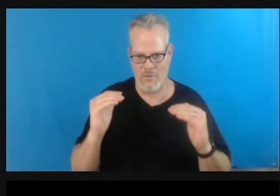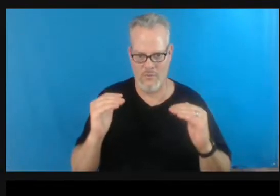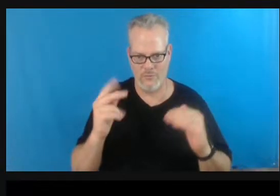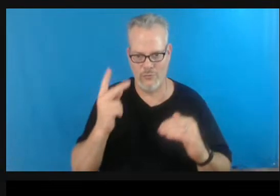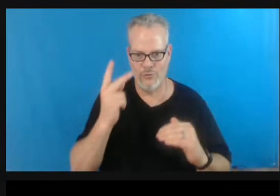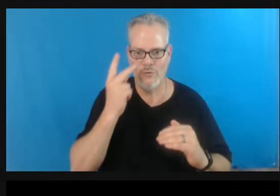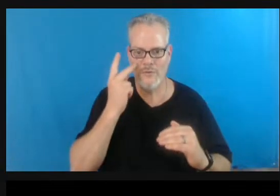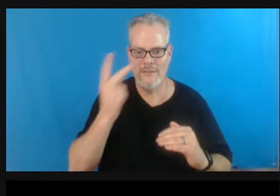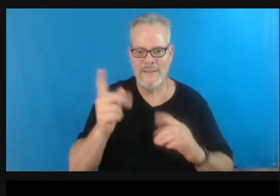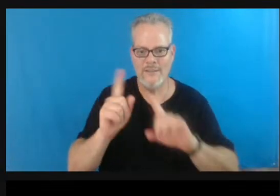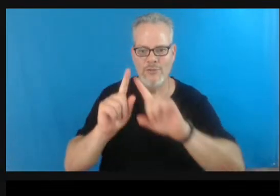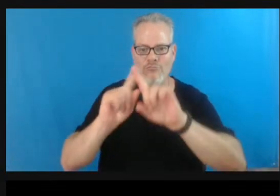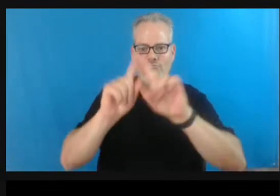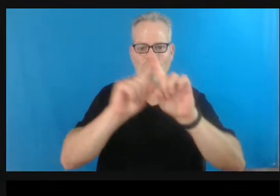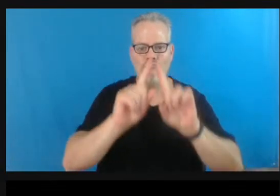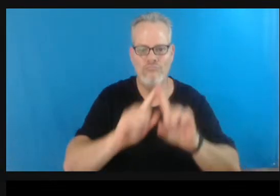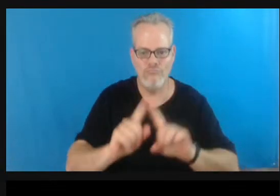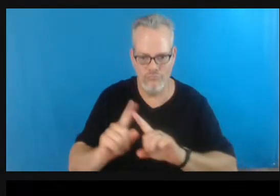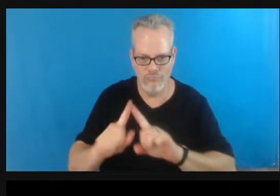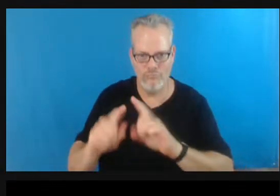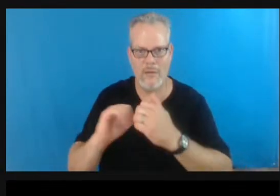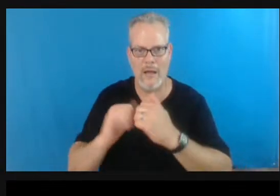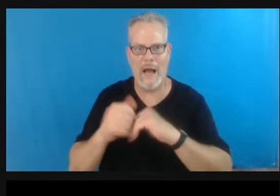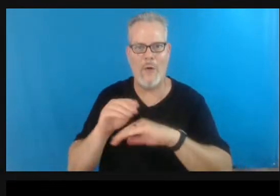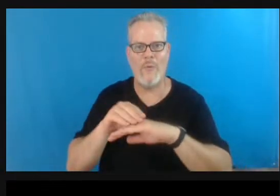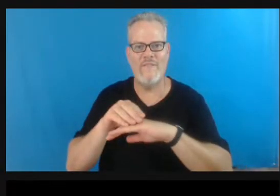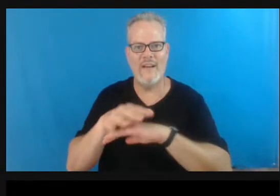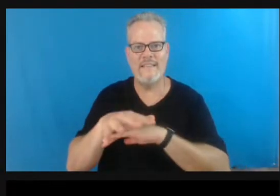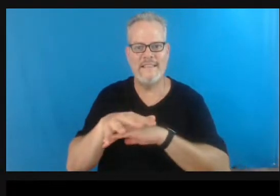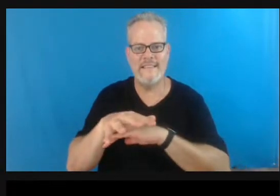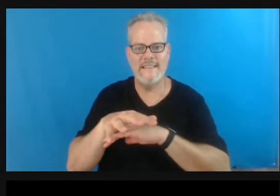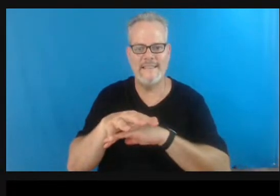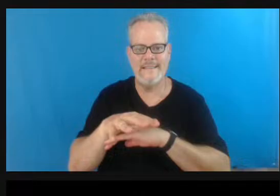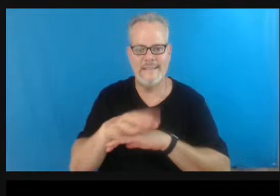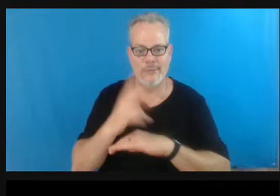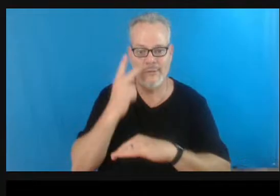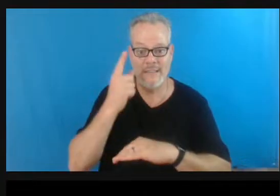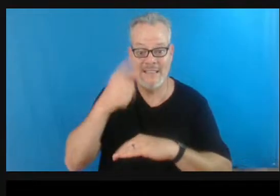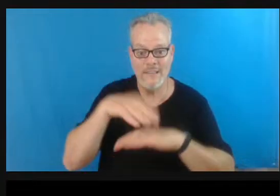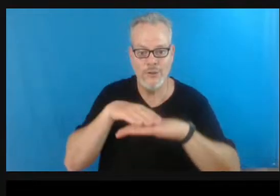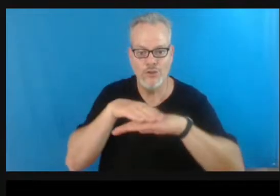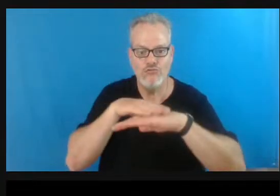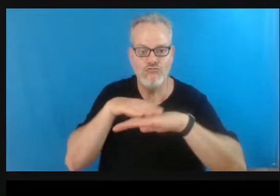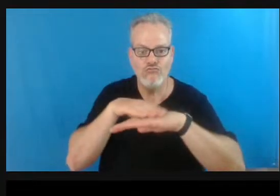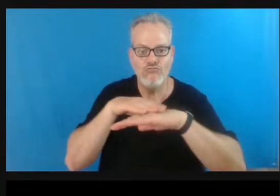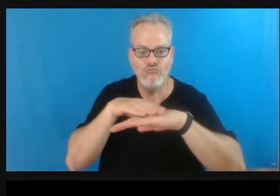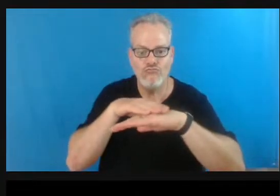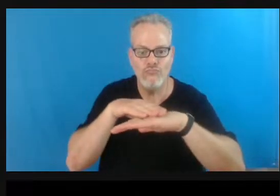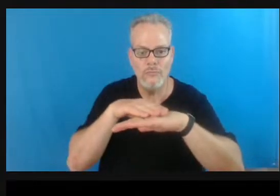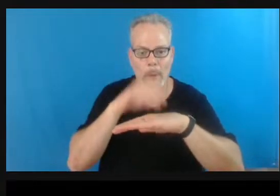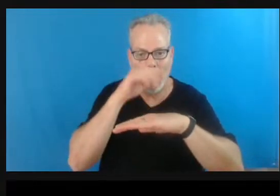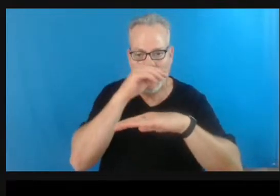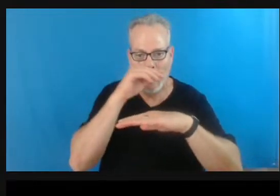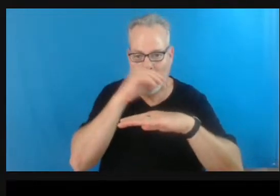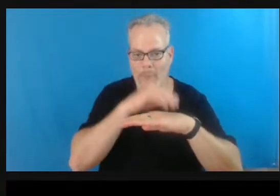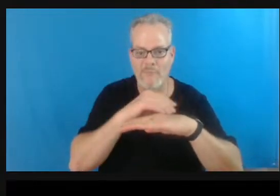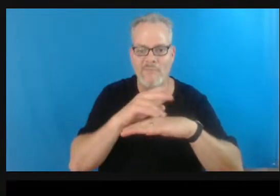to think about how that might affect these dynamics. So there's a shallower one as well, probably part of that same